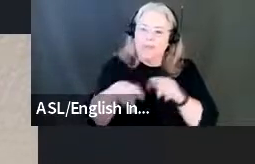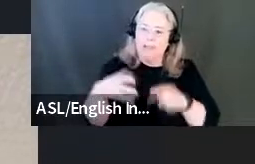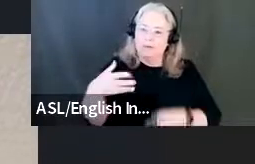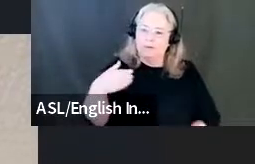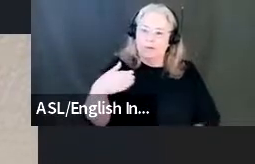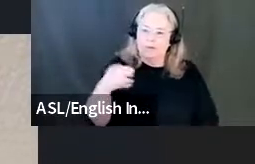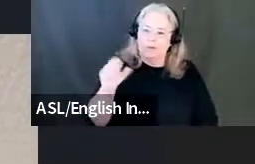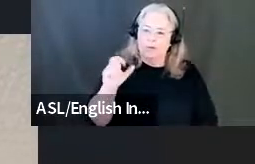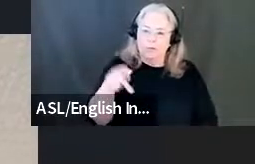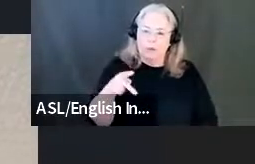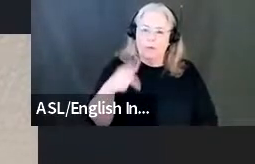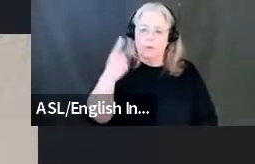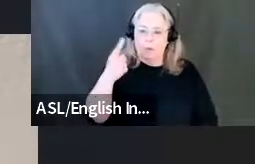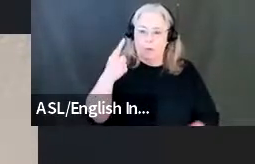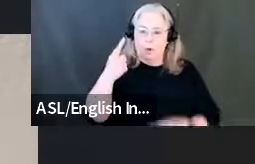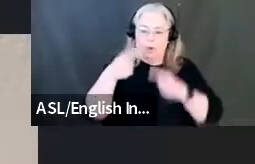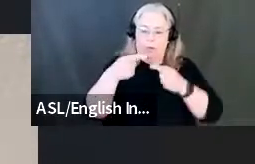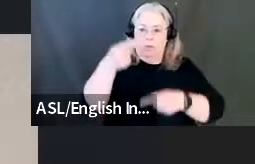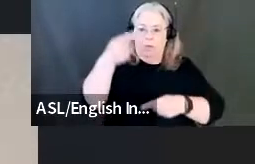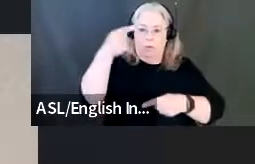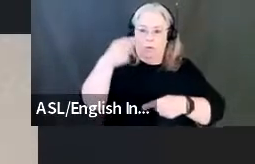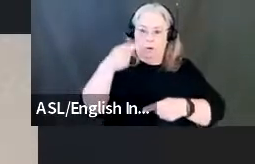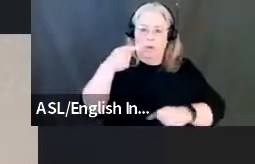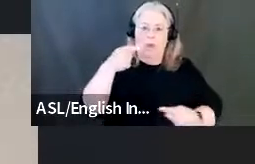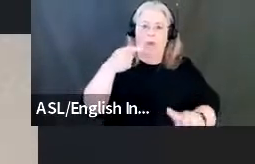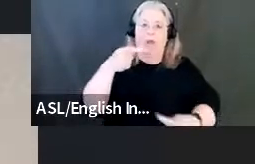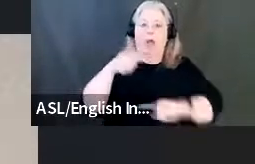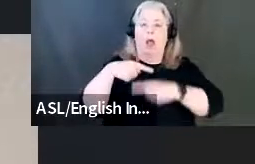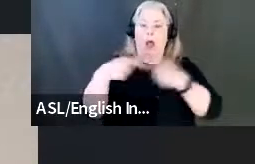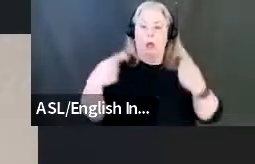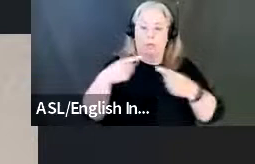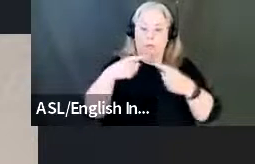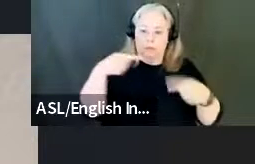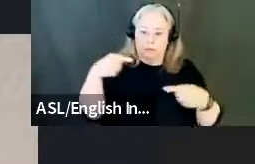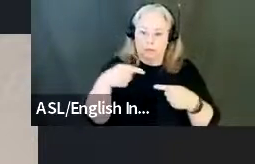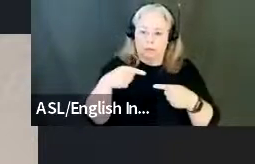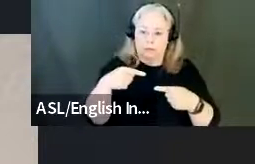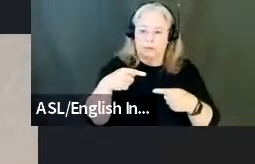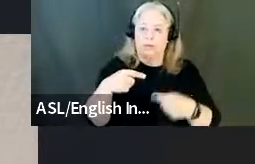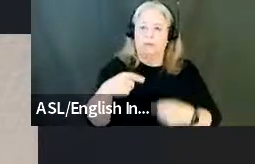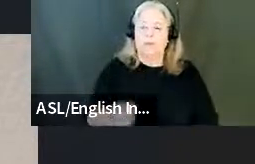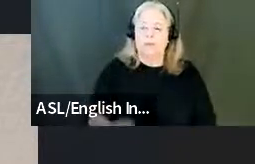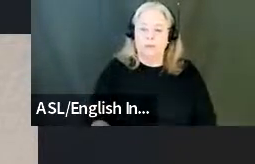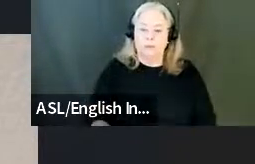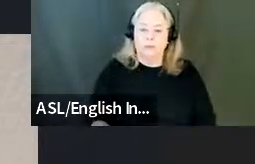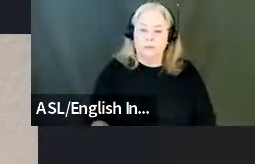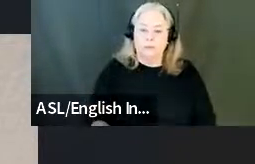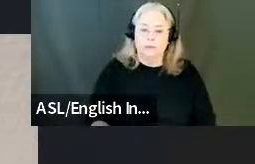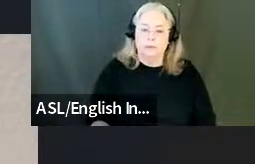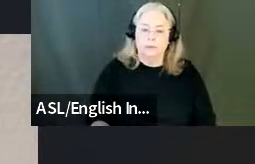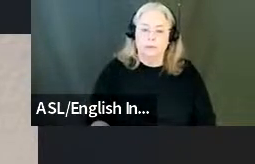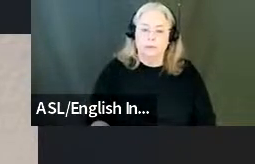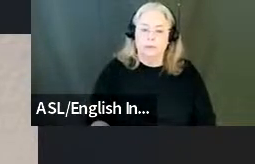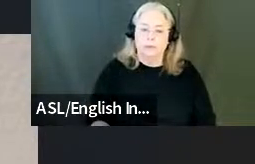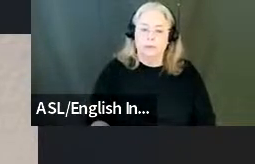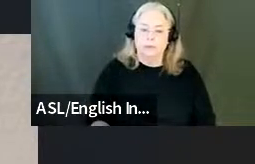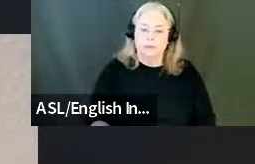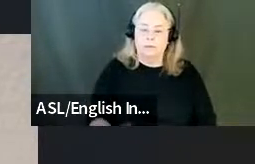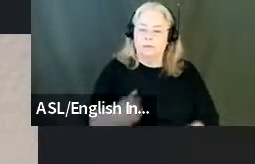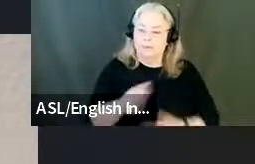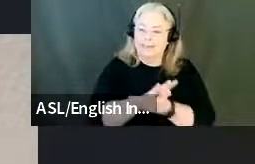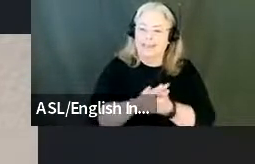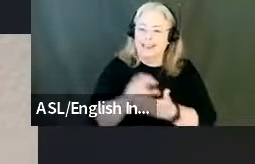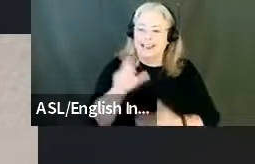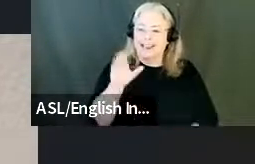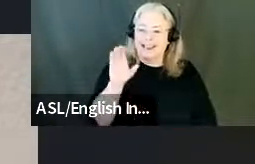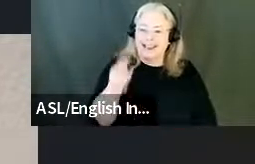wrap going one direction and one wrap going the opposite direction, perpendicular, now you have a nice cup